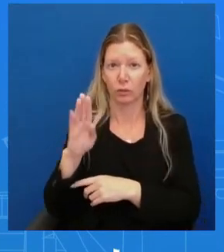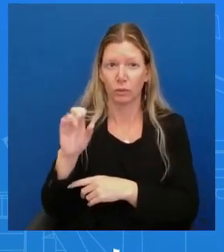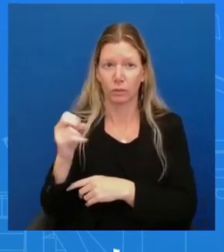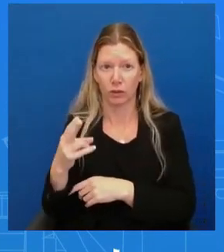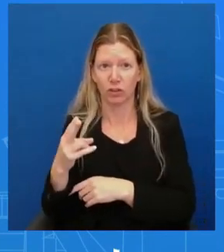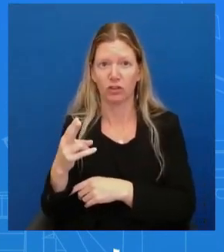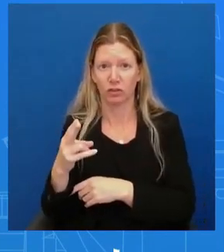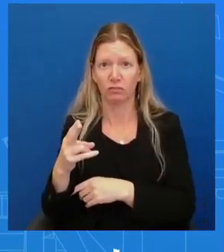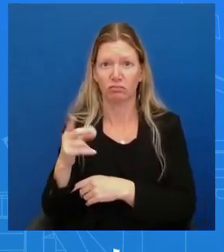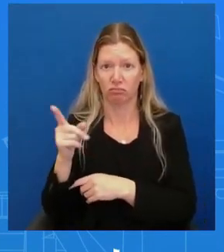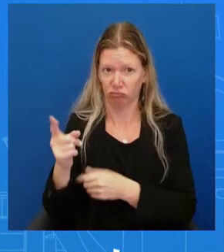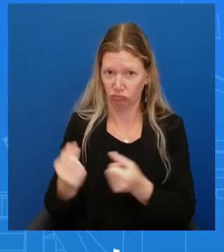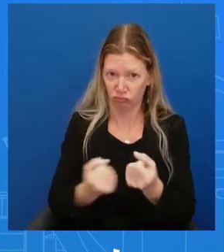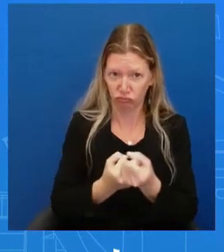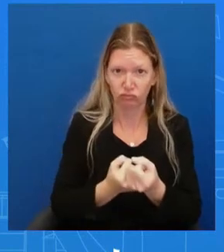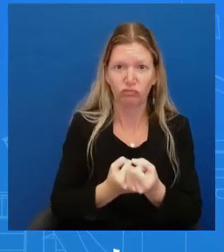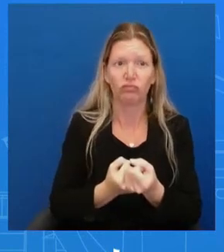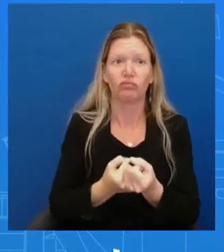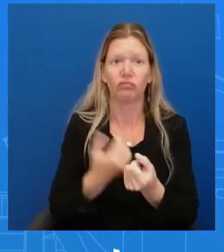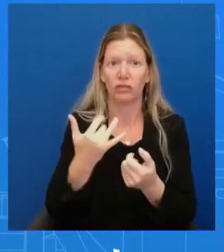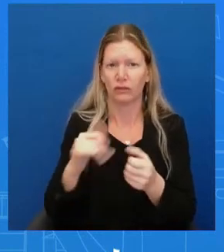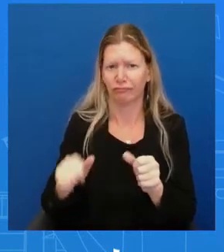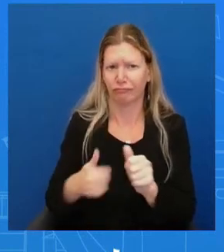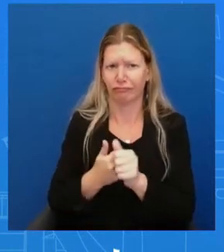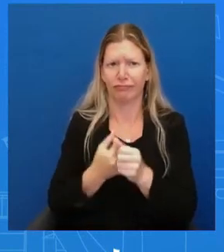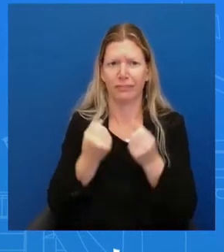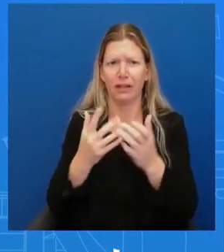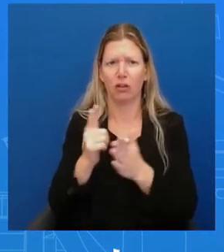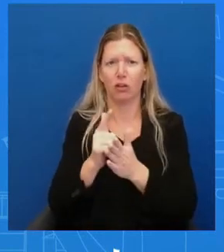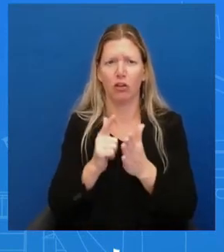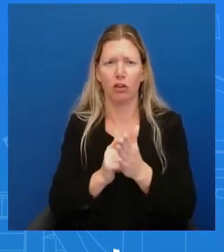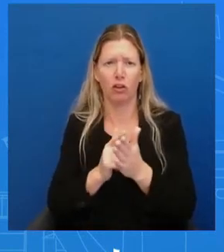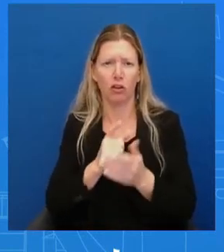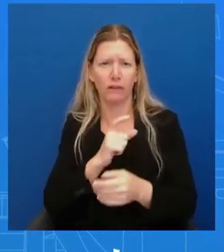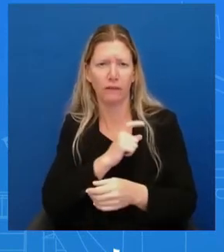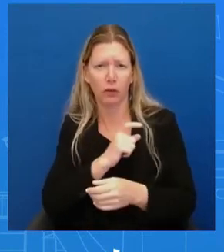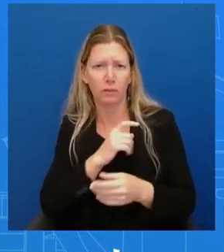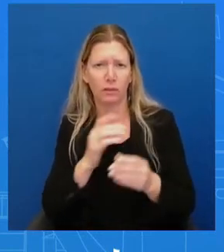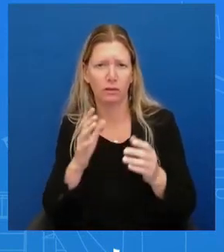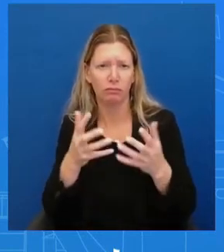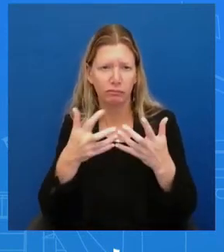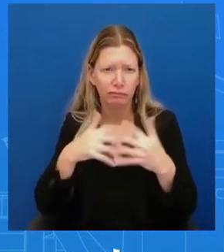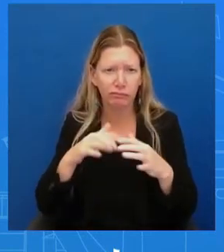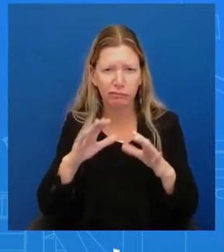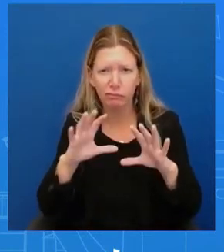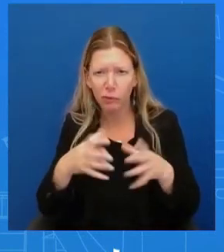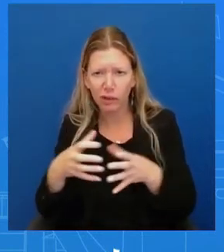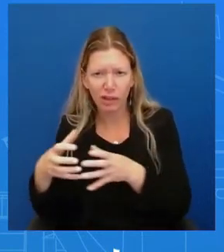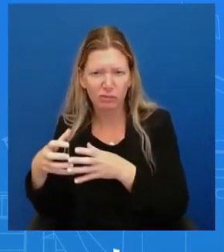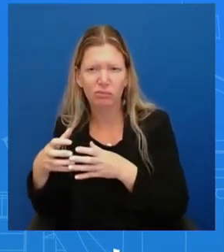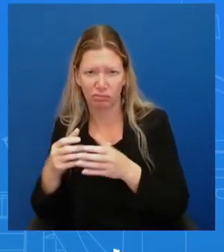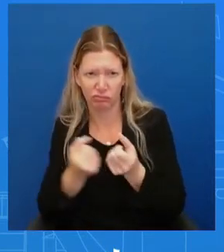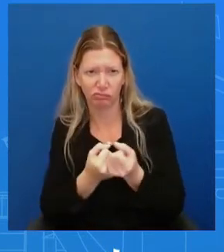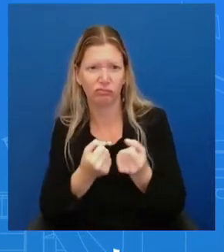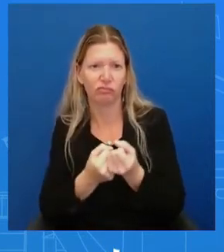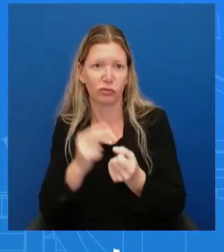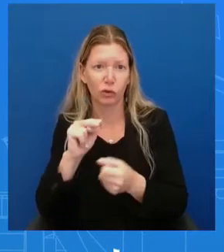generals, and former U.S. attorneys who served under Republican and Democratic governors and presidents. He's also backed